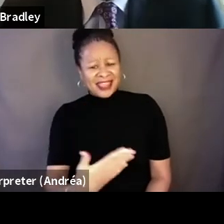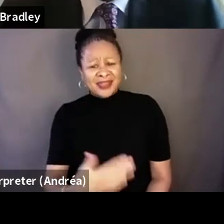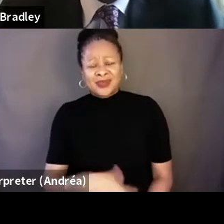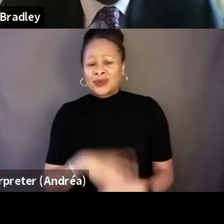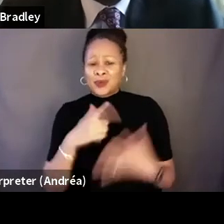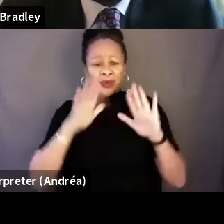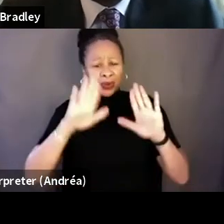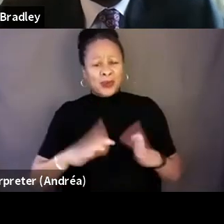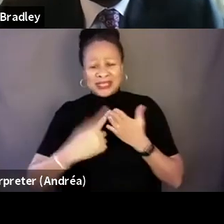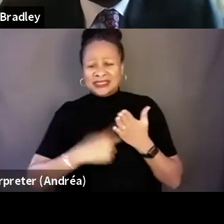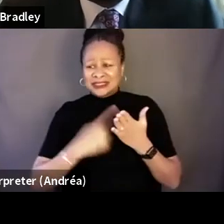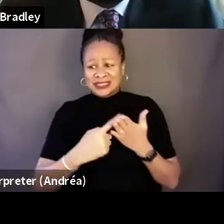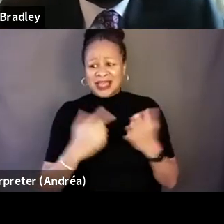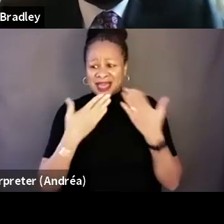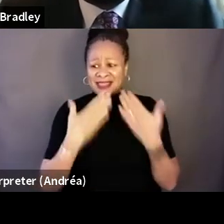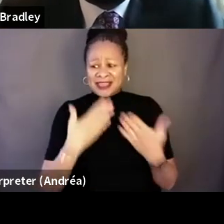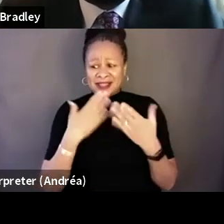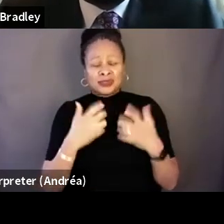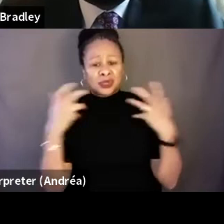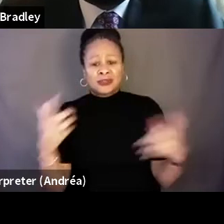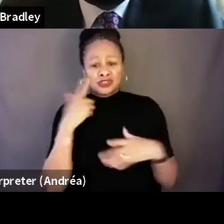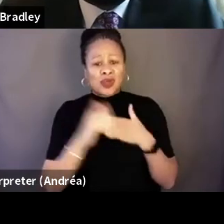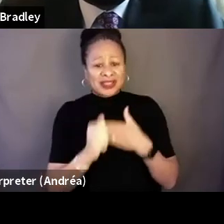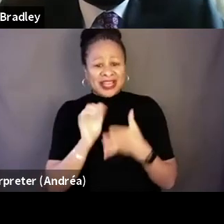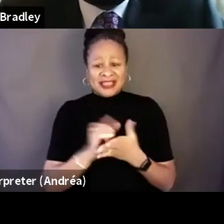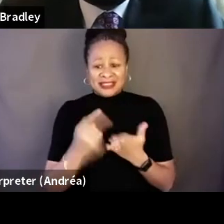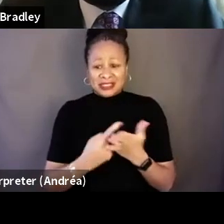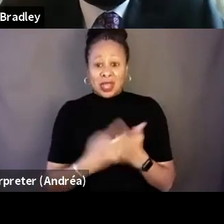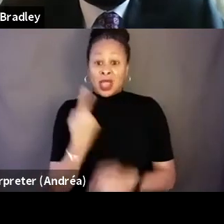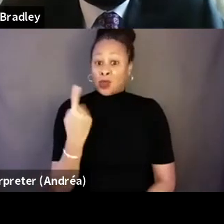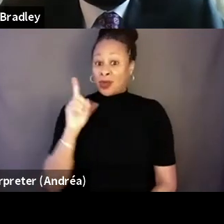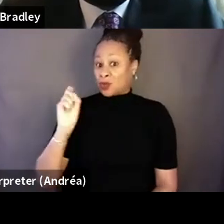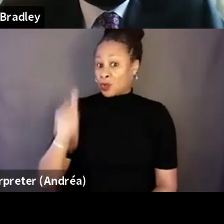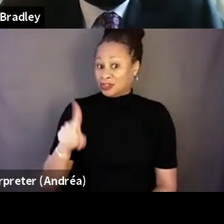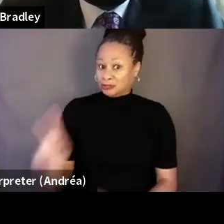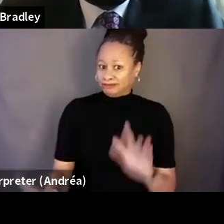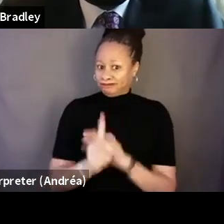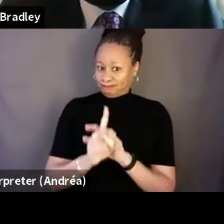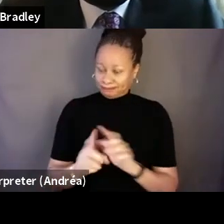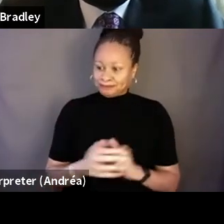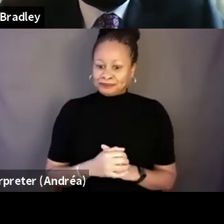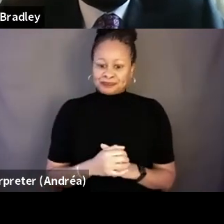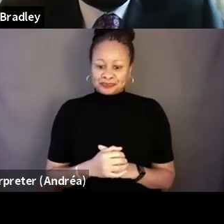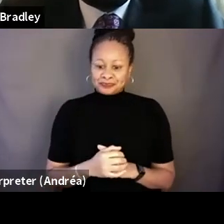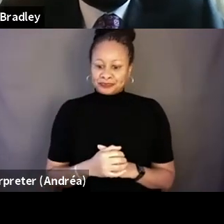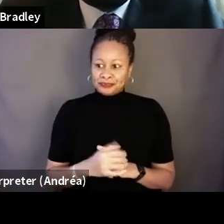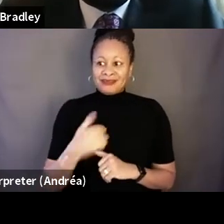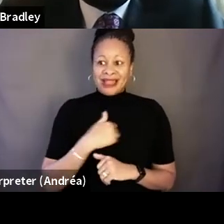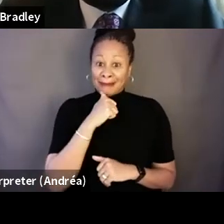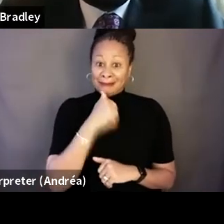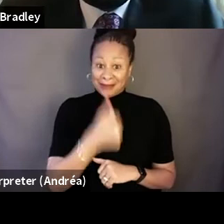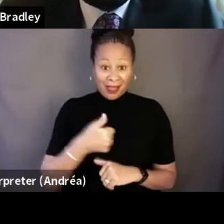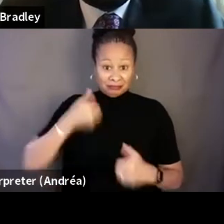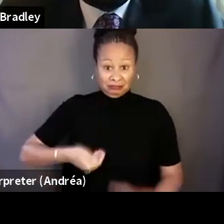great discussion. Thank you so much for leading it. So one of the questions that came out was, I'm not a person of